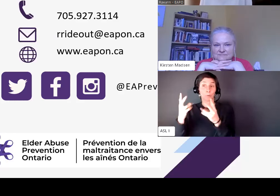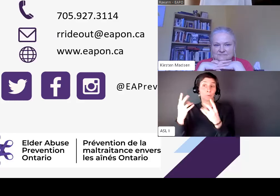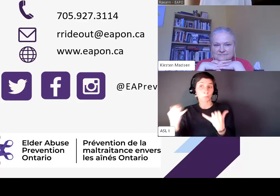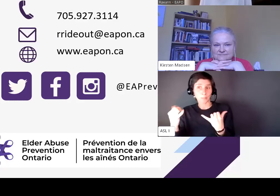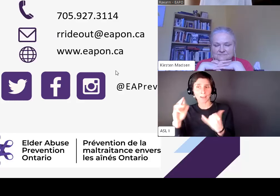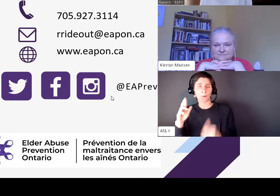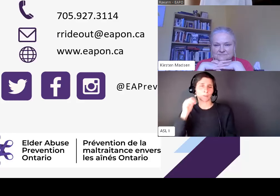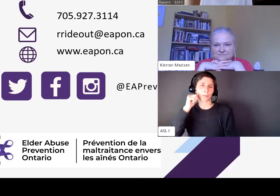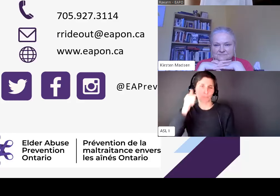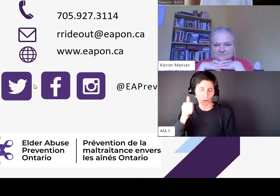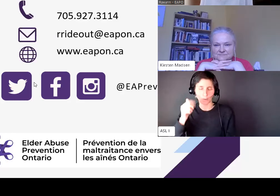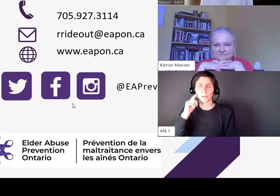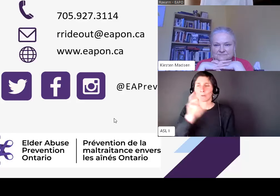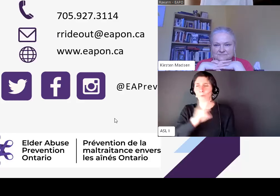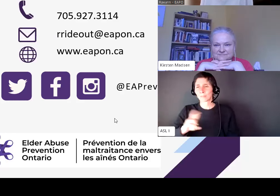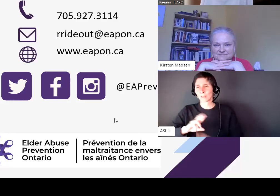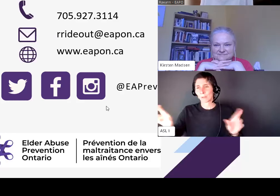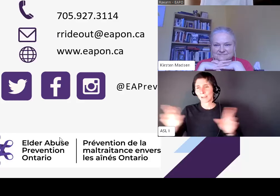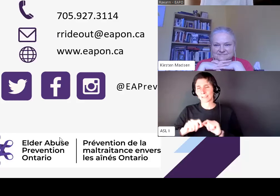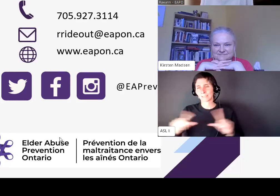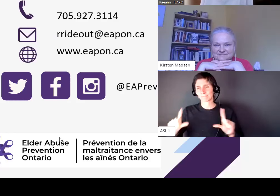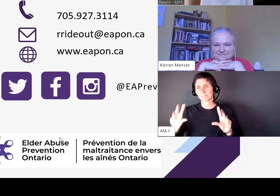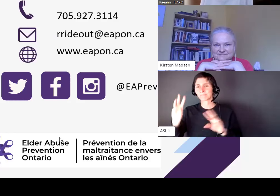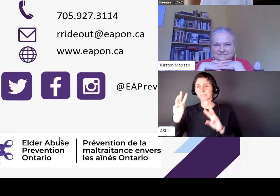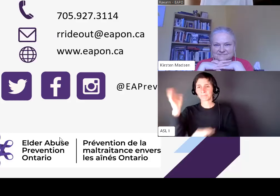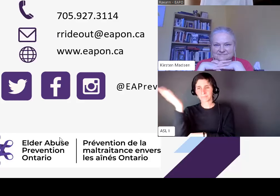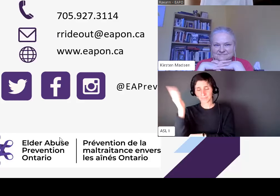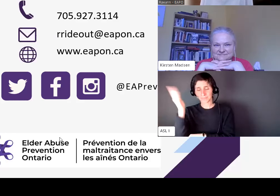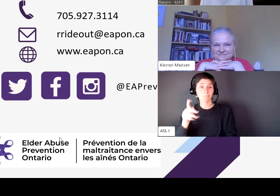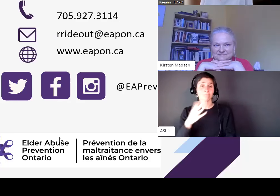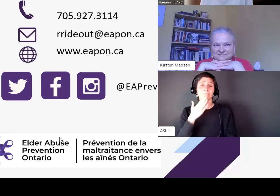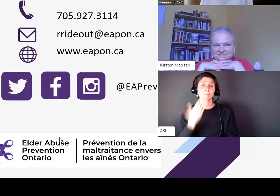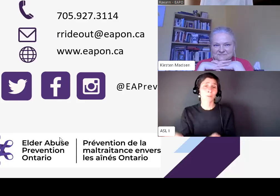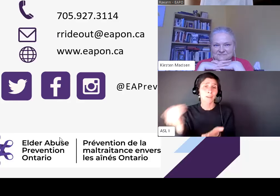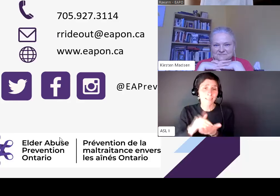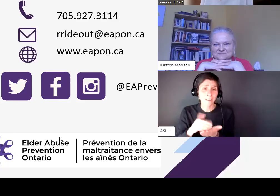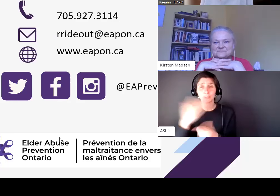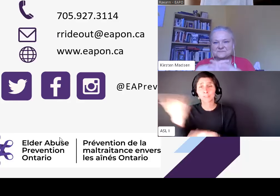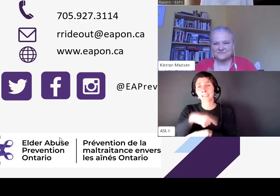up on our website. So thank you again, and have a great day, everybody. We'll see you soon.